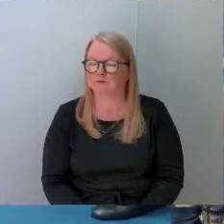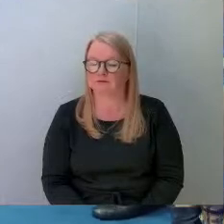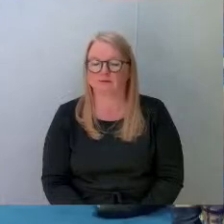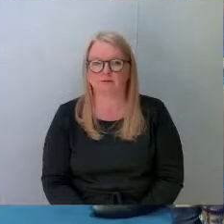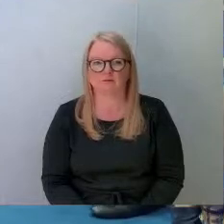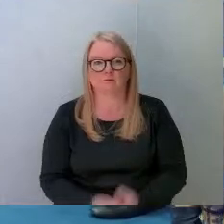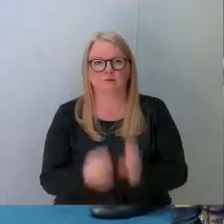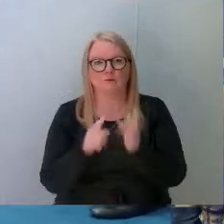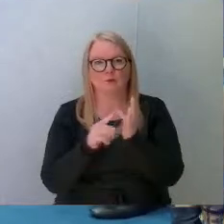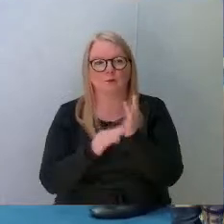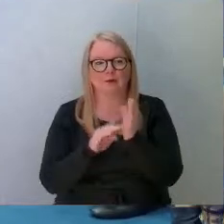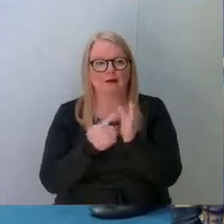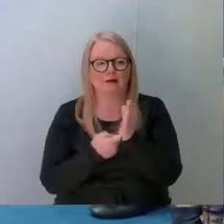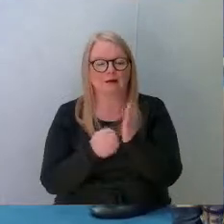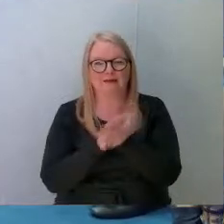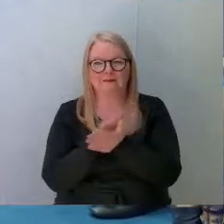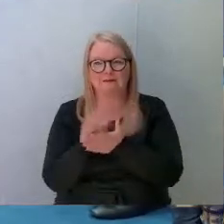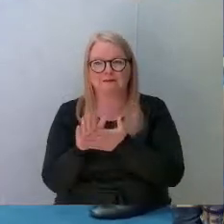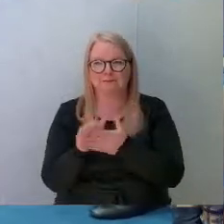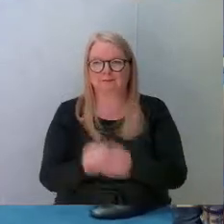Omar Hasnan.